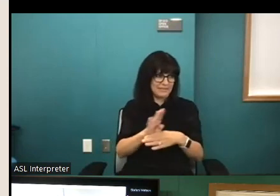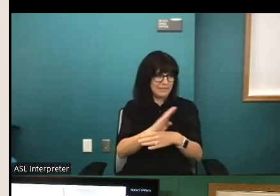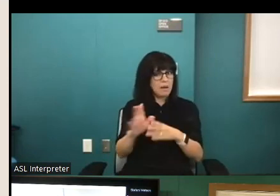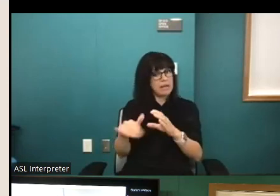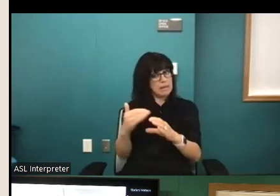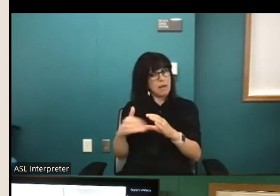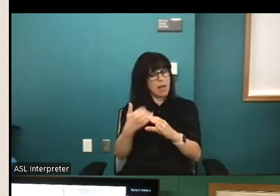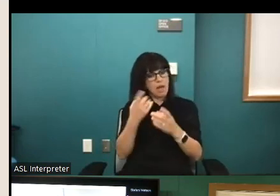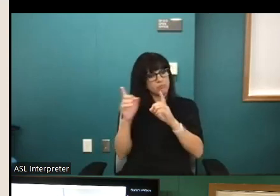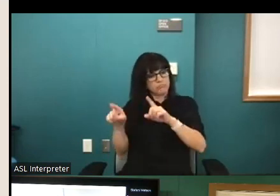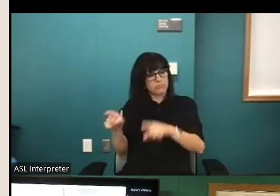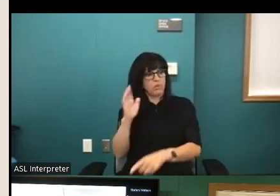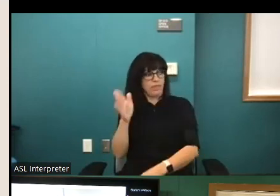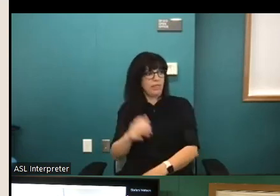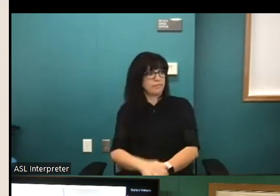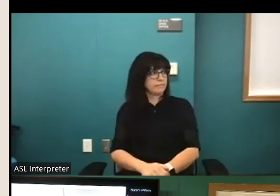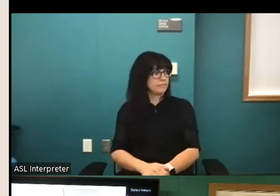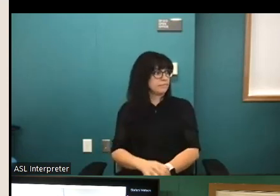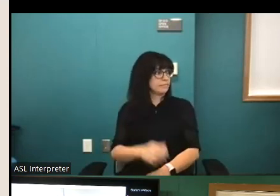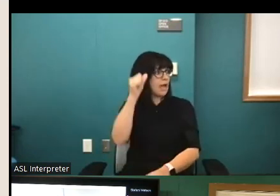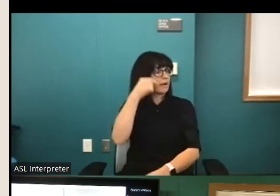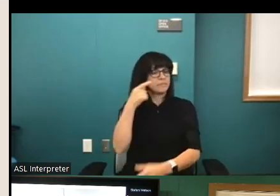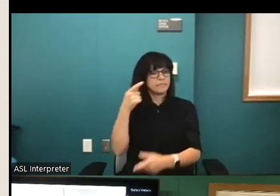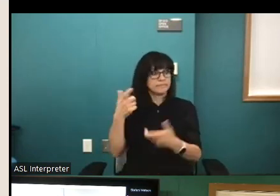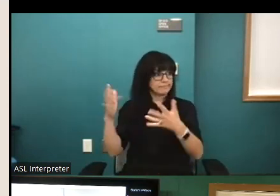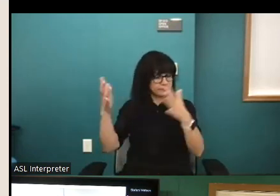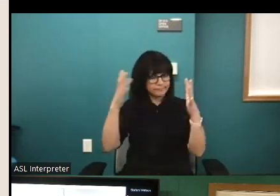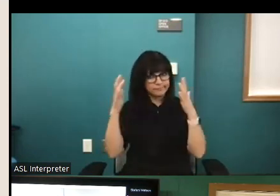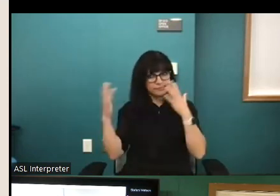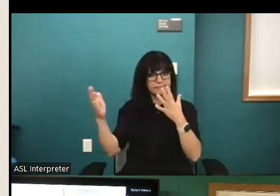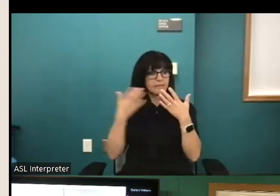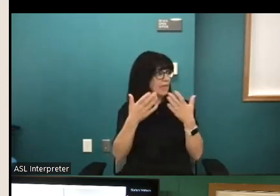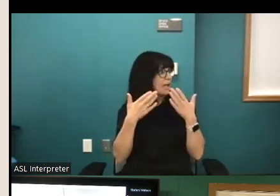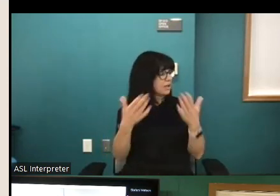Okay. Okay.